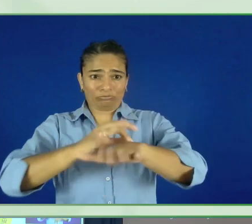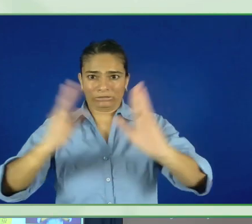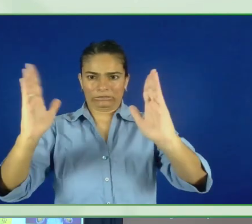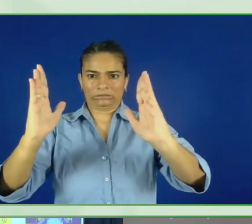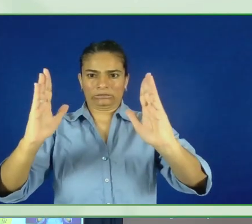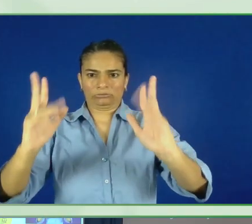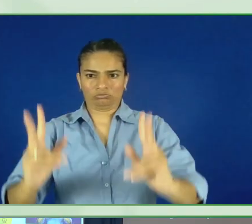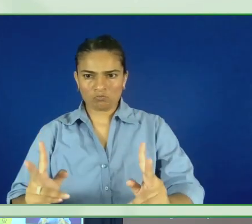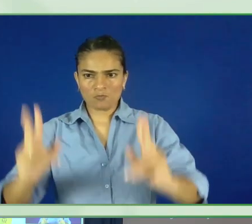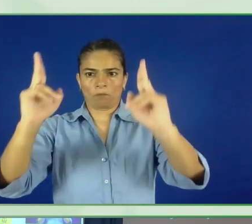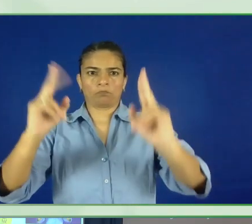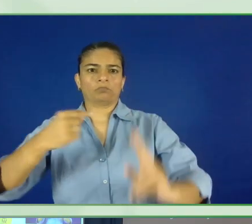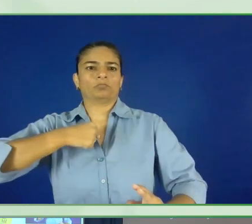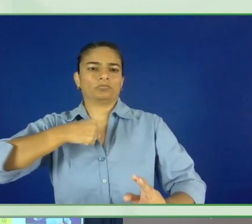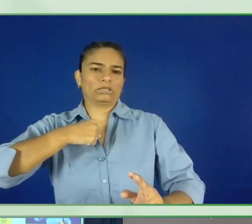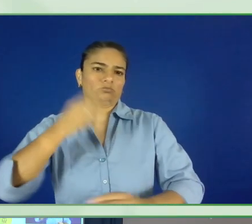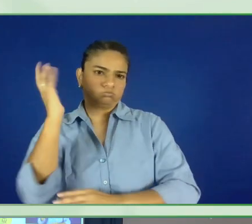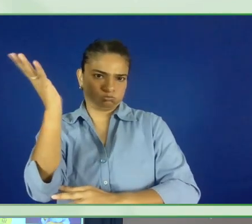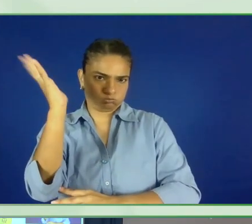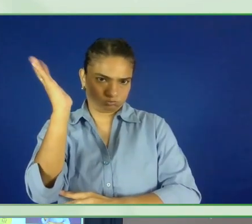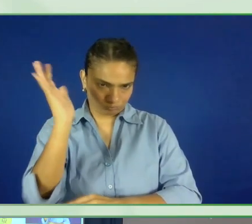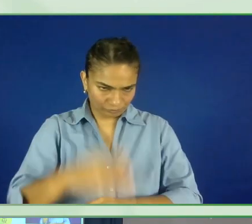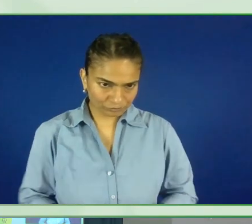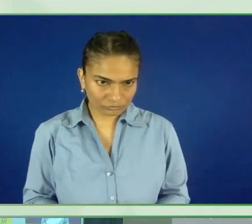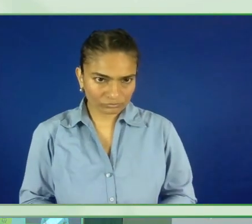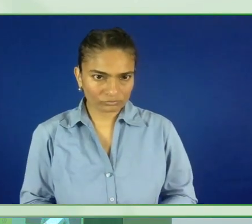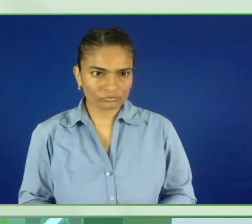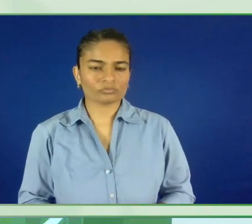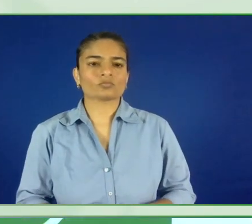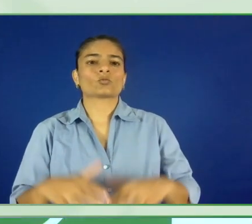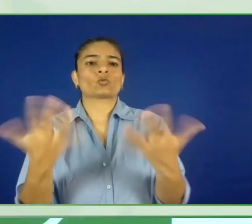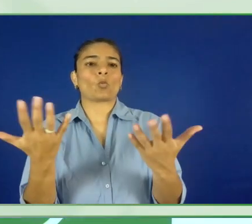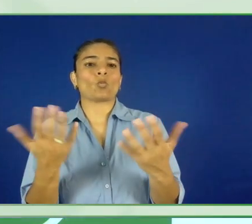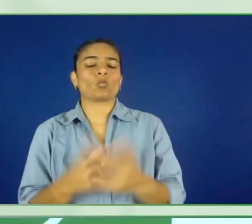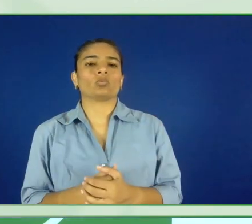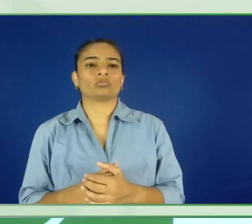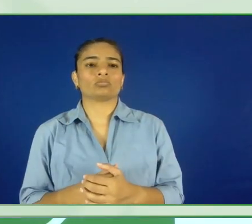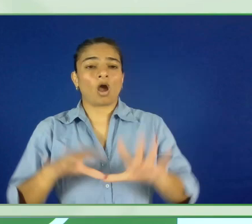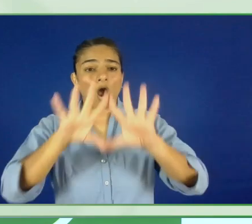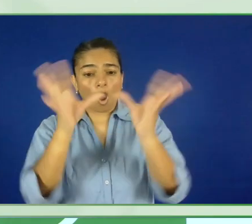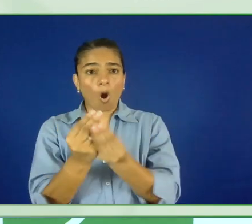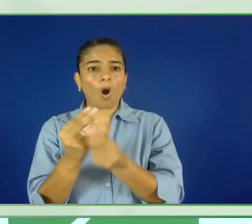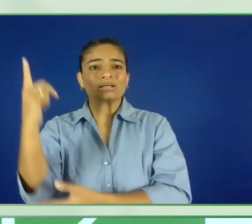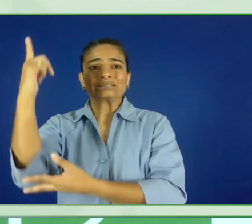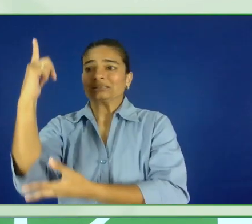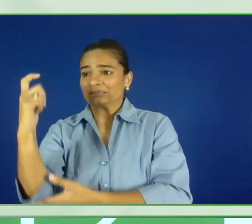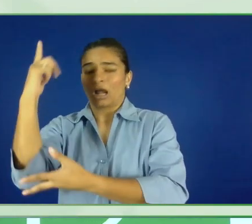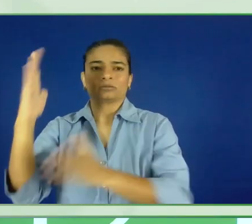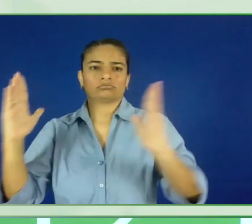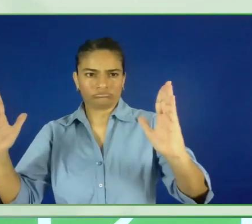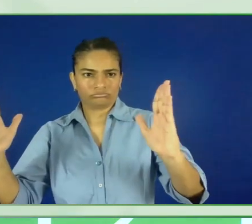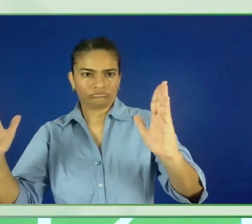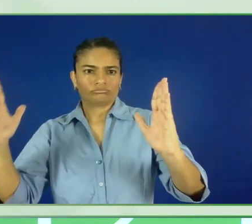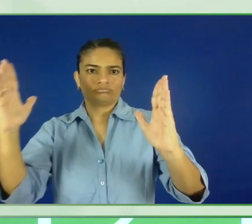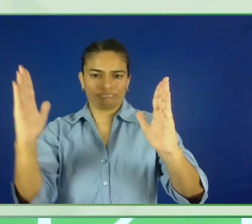So everything has a beginning, as everything has an end, and everything has to